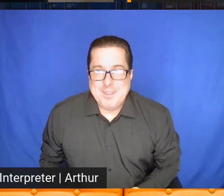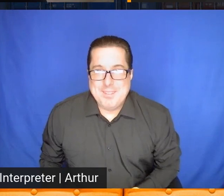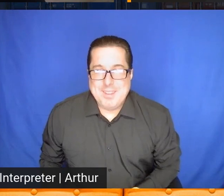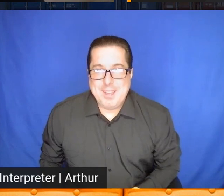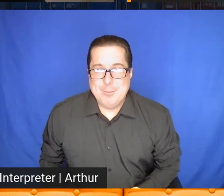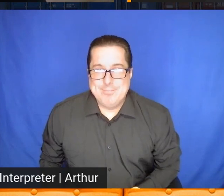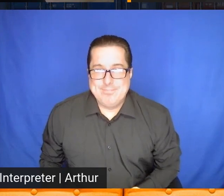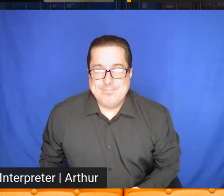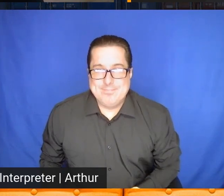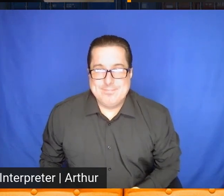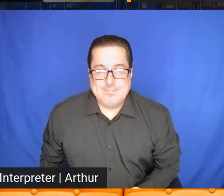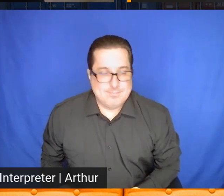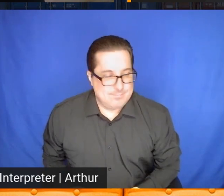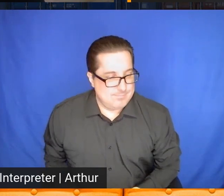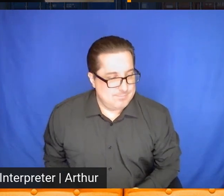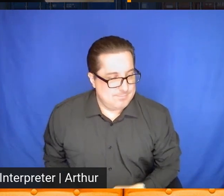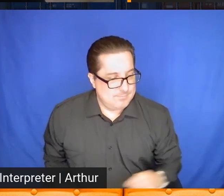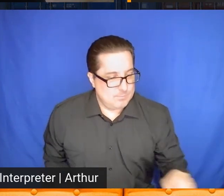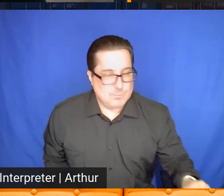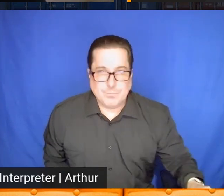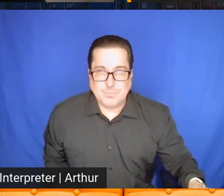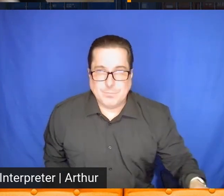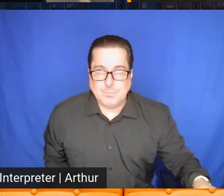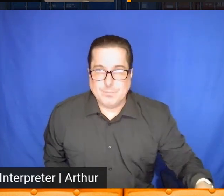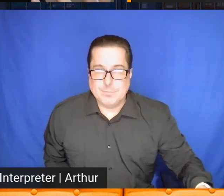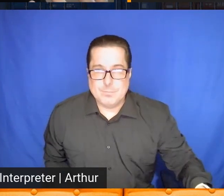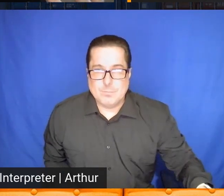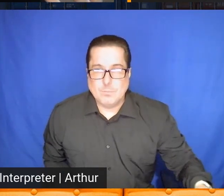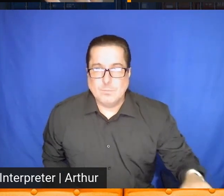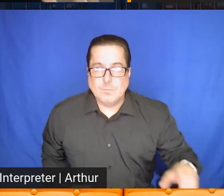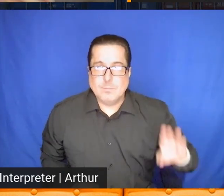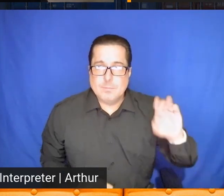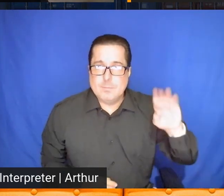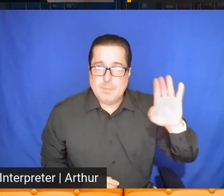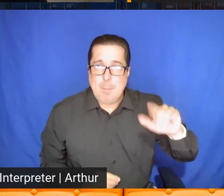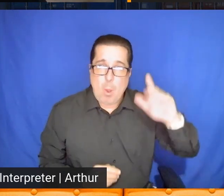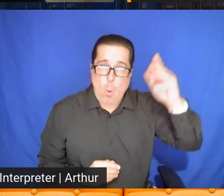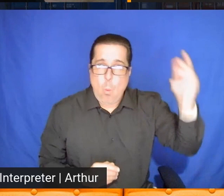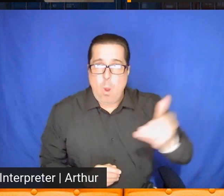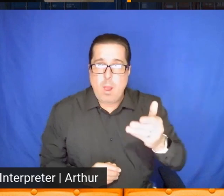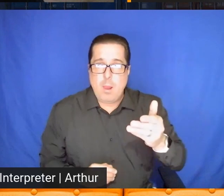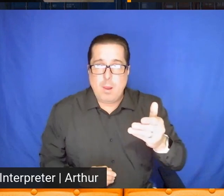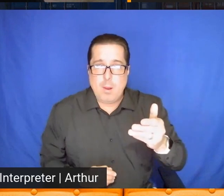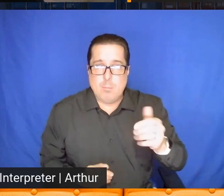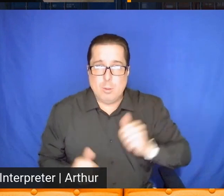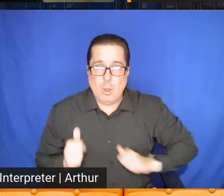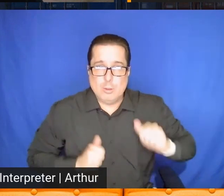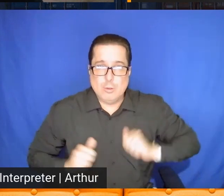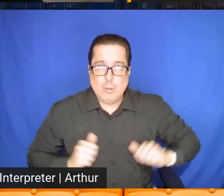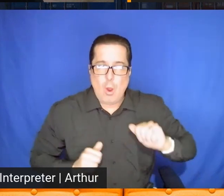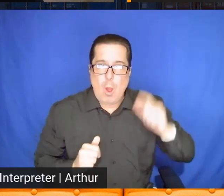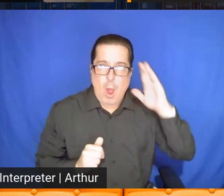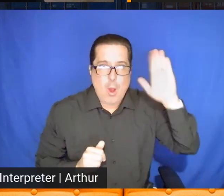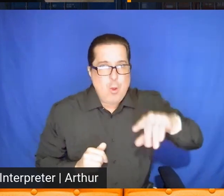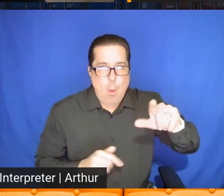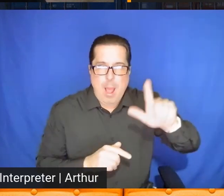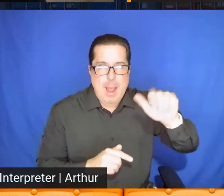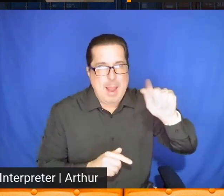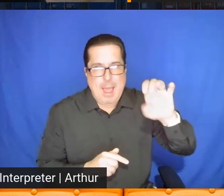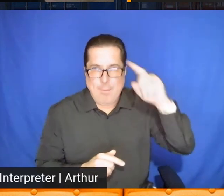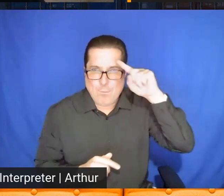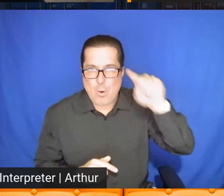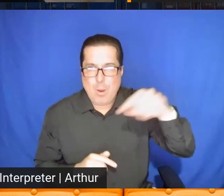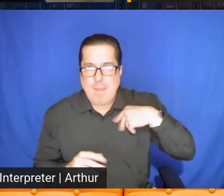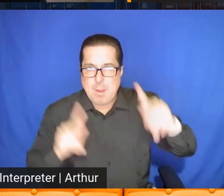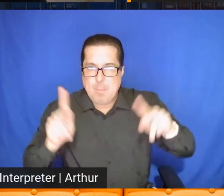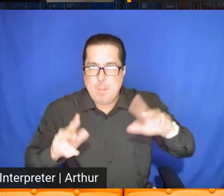So thank you everyone still for coming. Bobby, welcome to the show. And I know it's super late for you. We have people around